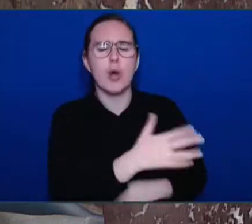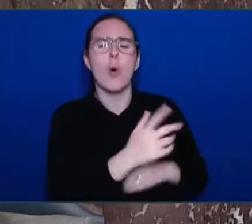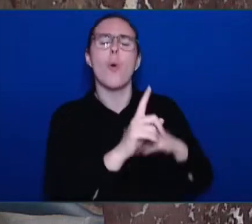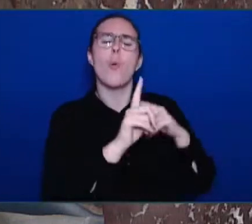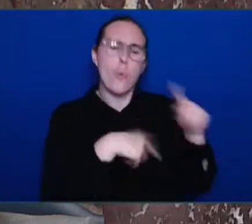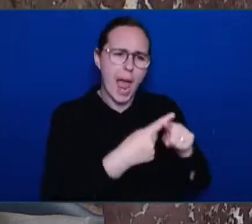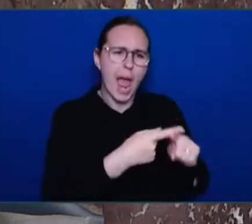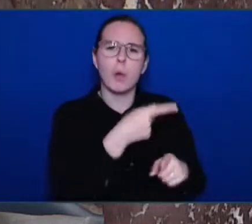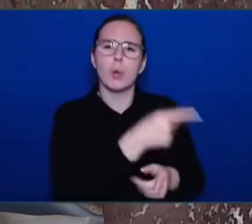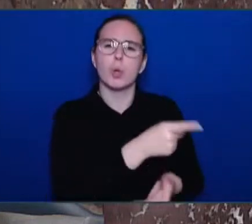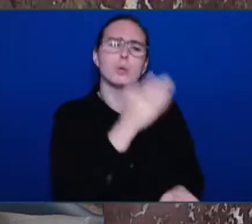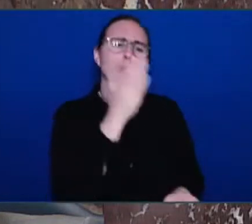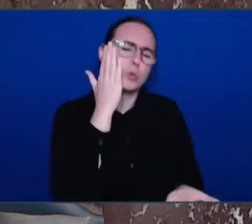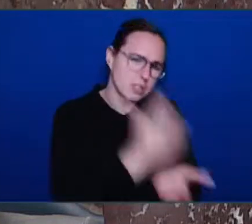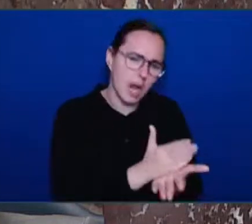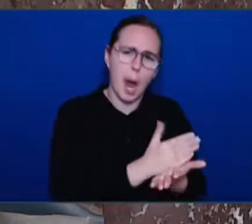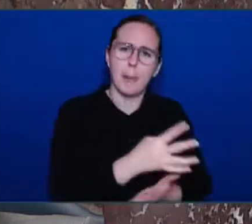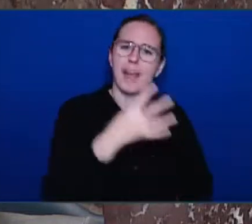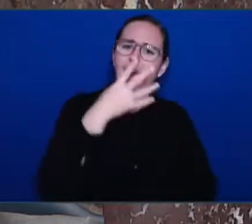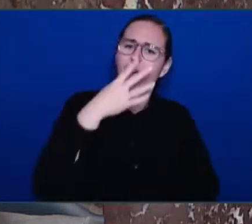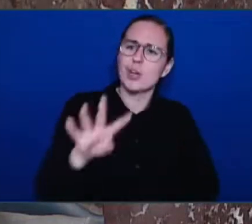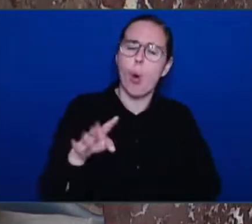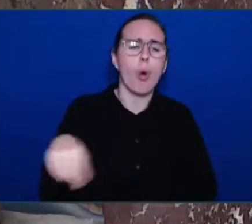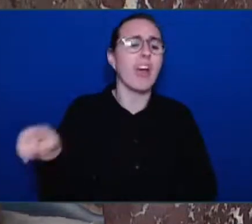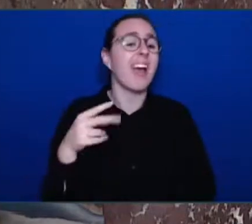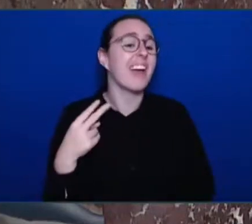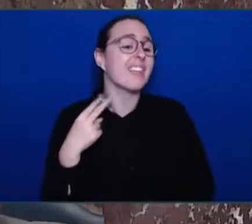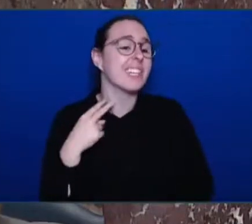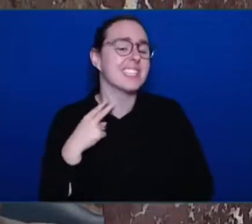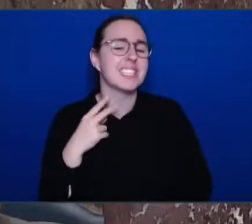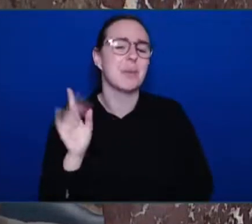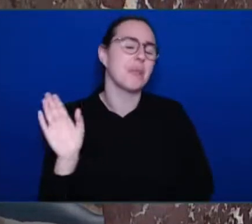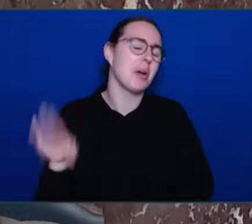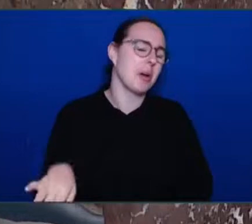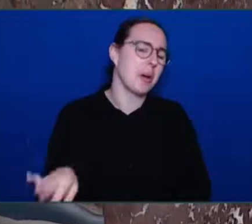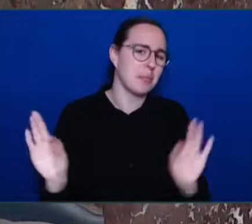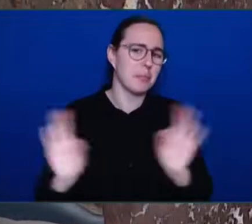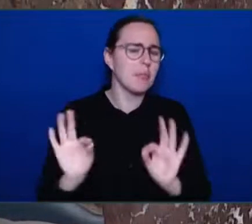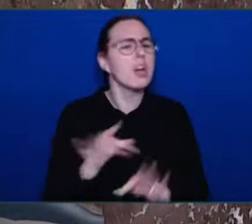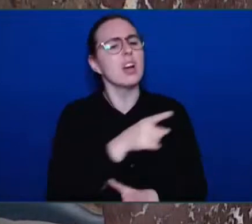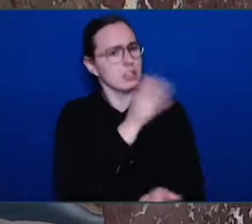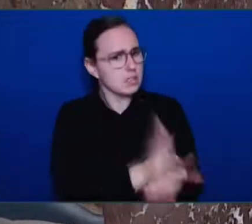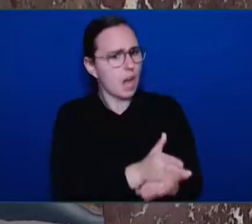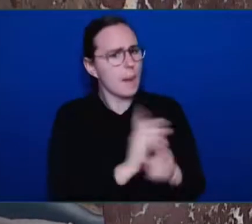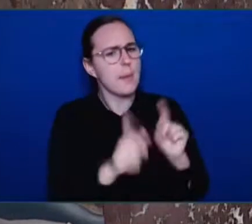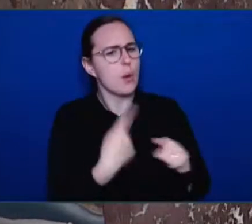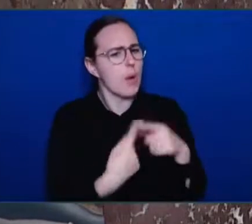release program is not working for communities in every part of the province?